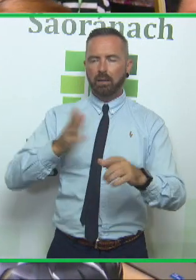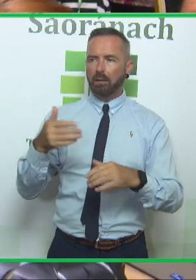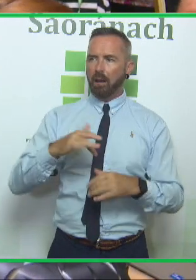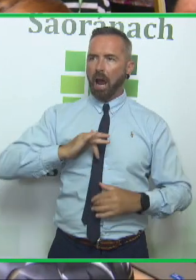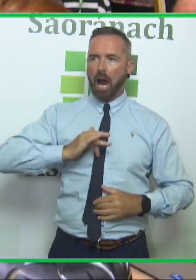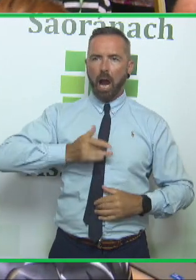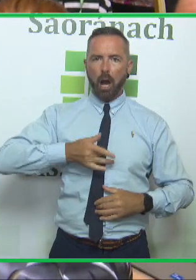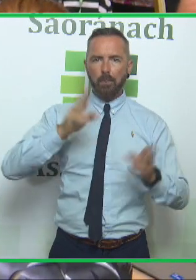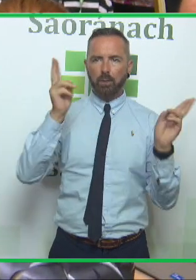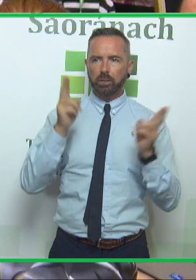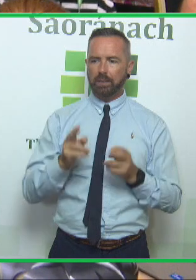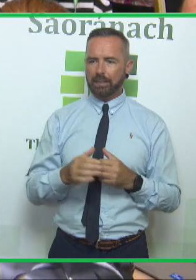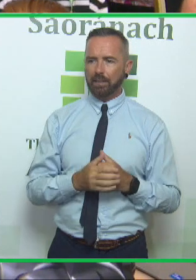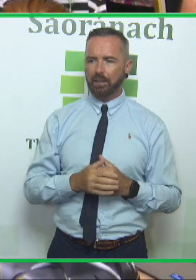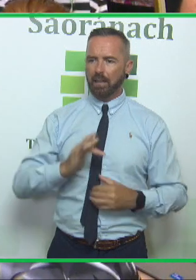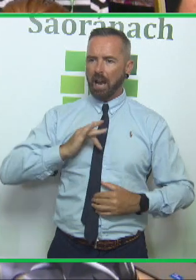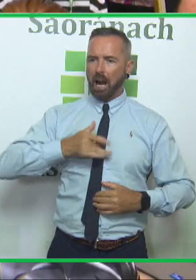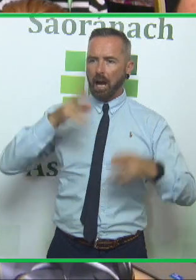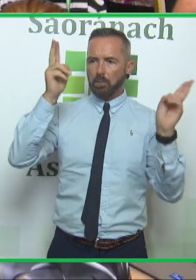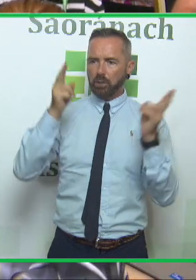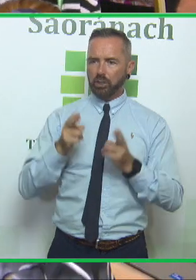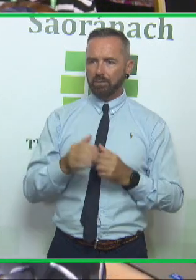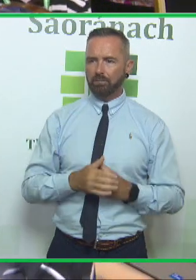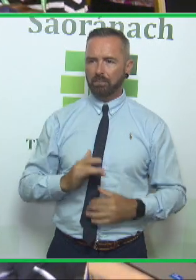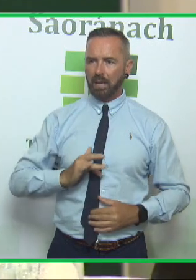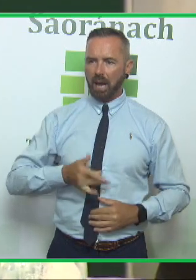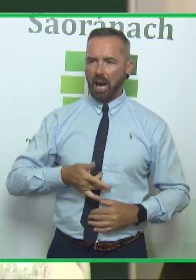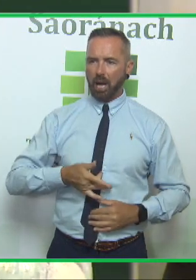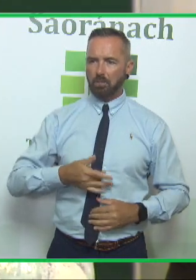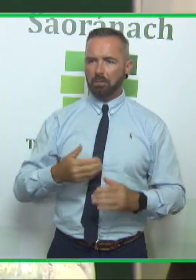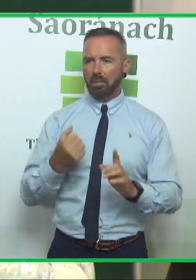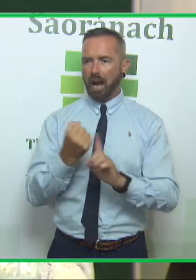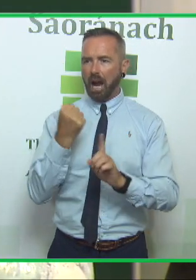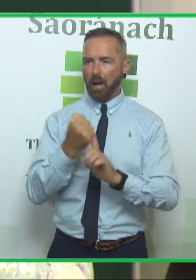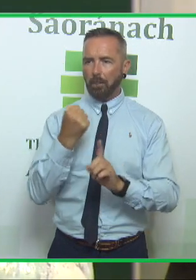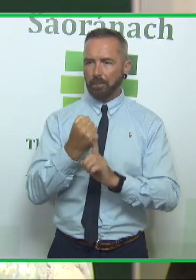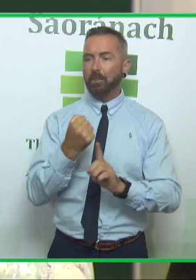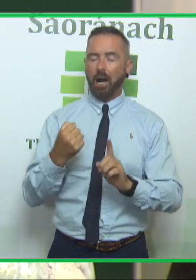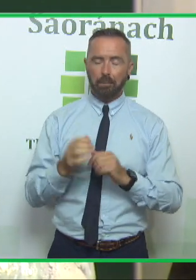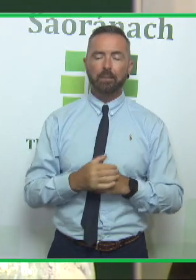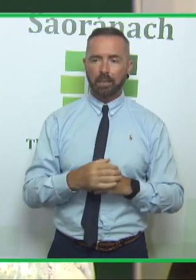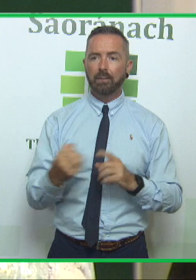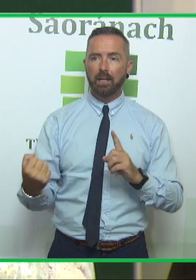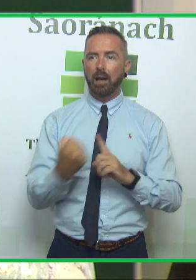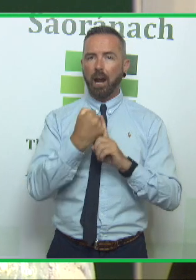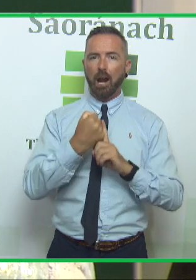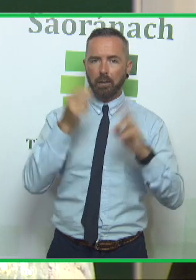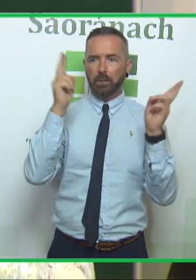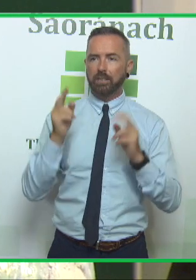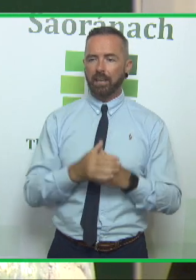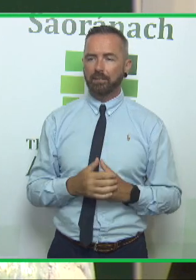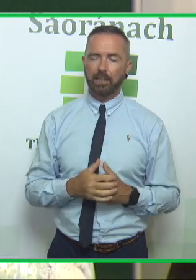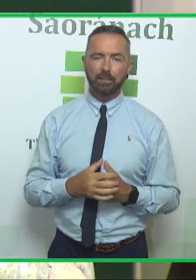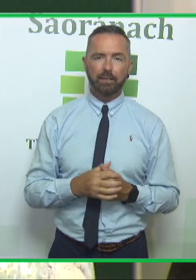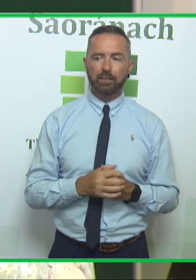attention, please, folks, we've kicked off live. This is around targeted harm reduction. Again, we have a number of speakers and panellists, which I will introduce